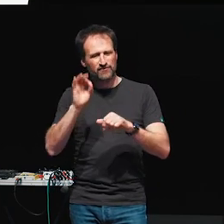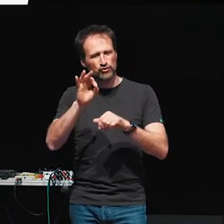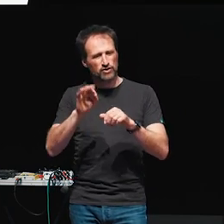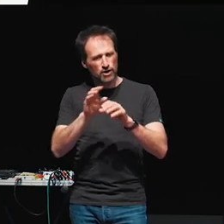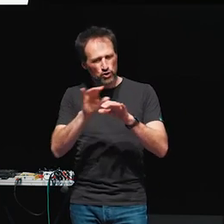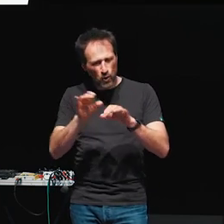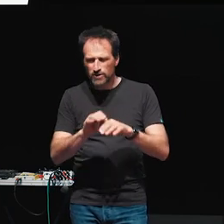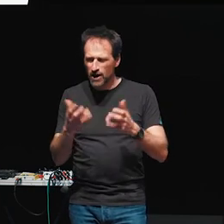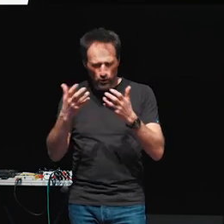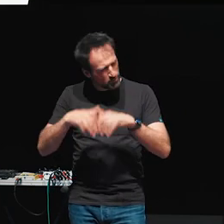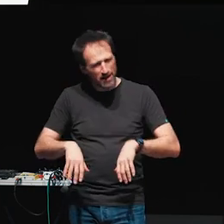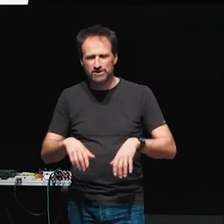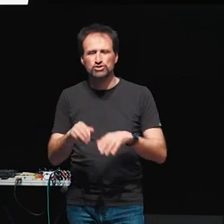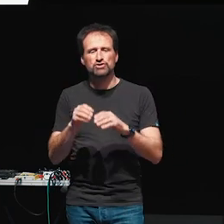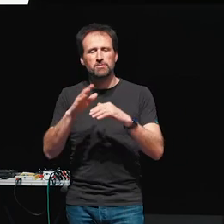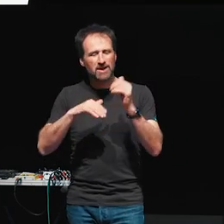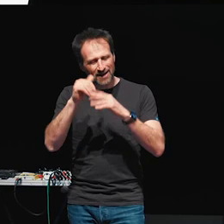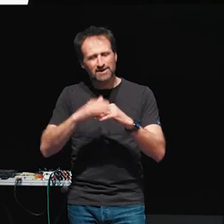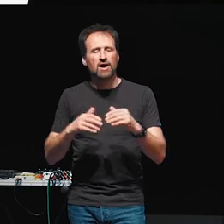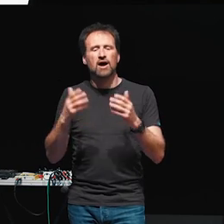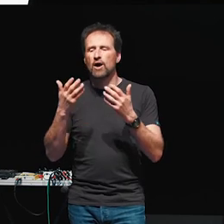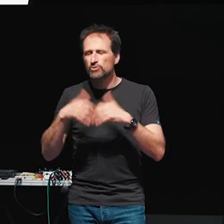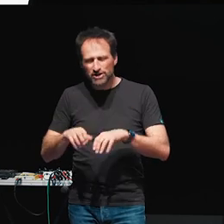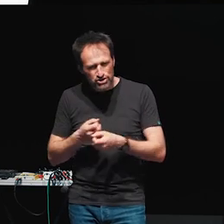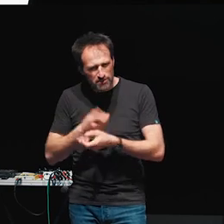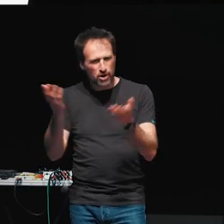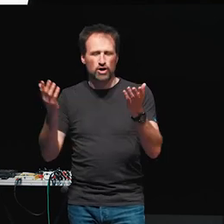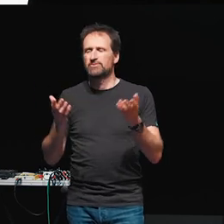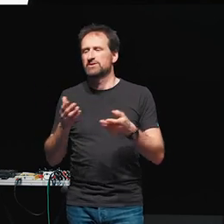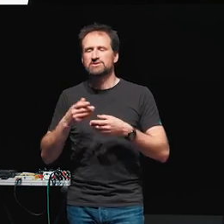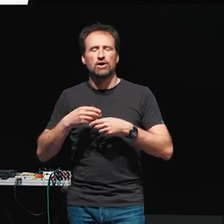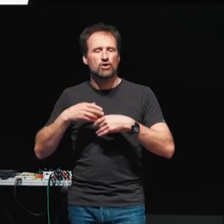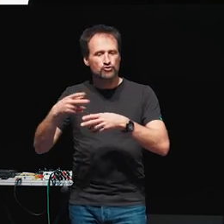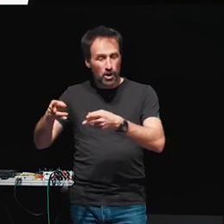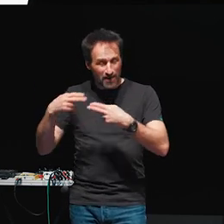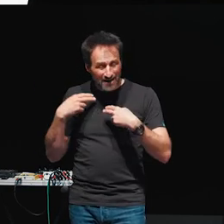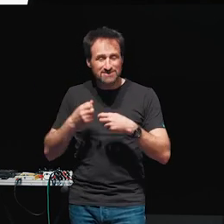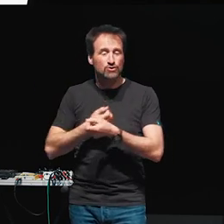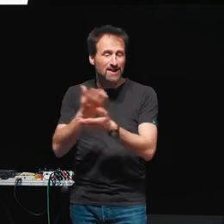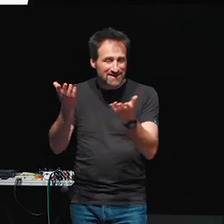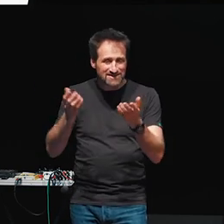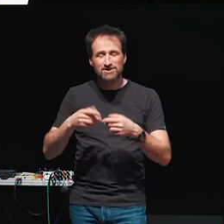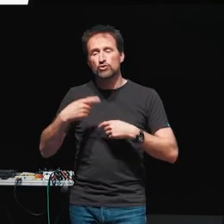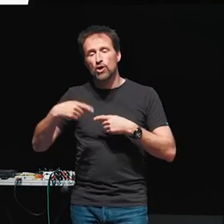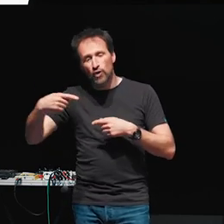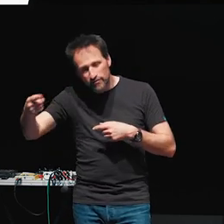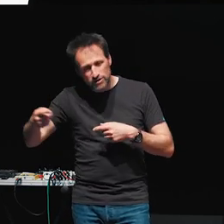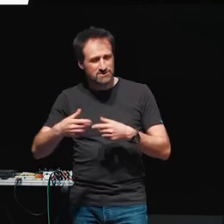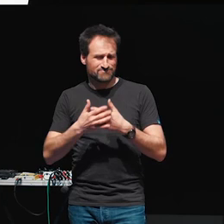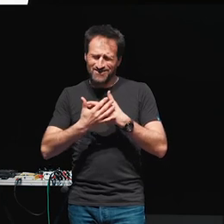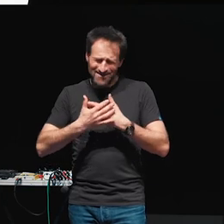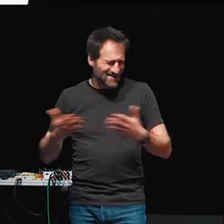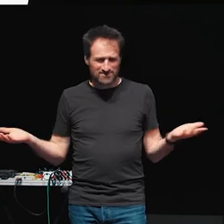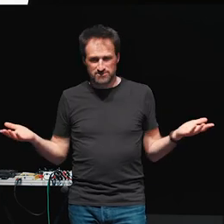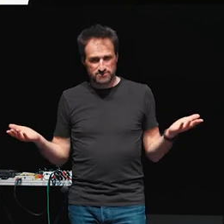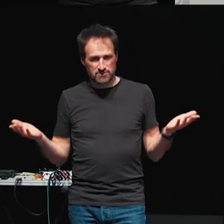automatic branch, automatic builds, deployments, releases, rollbacks, roll forwards, everything. If something is